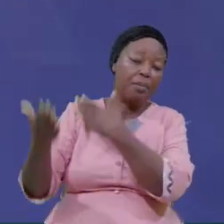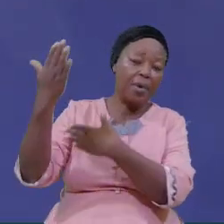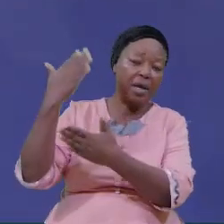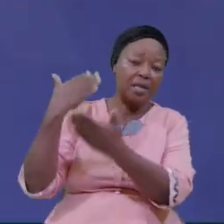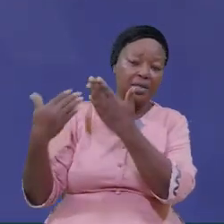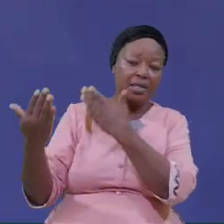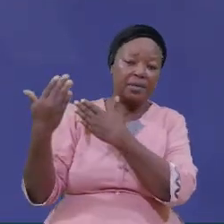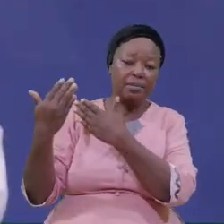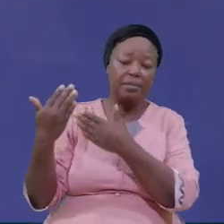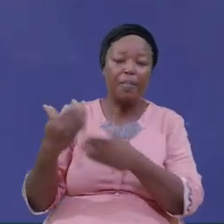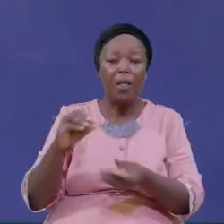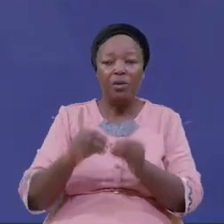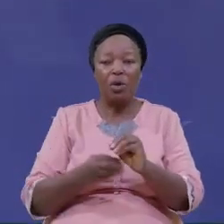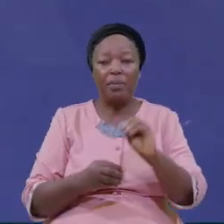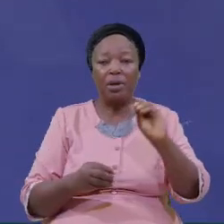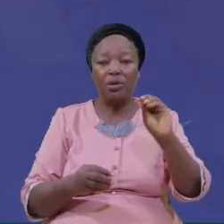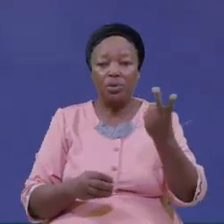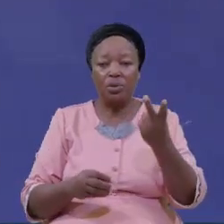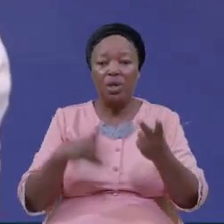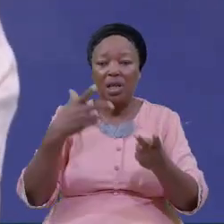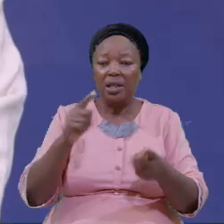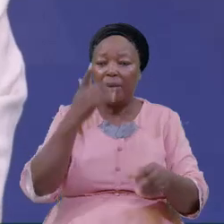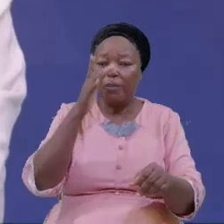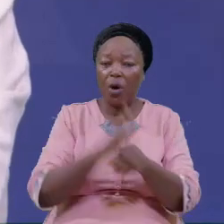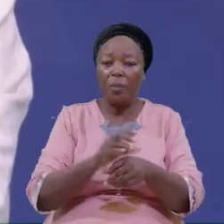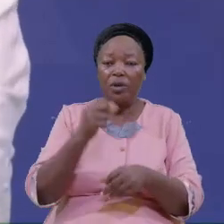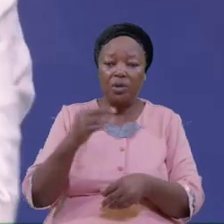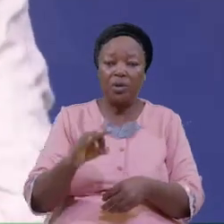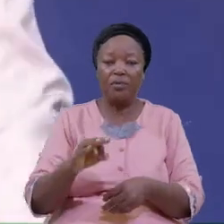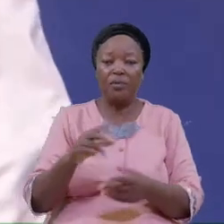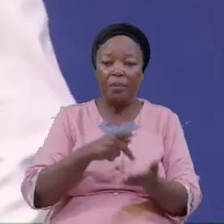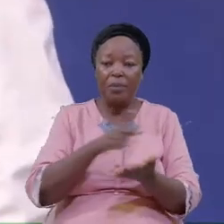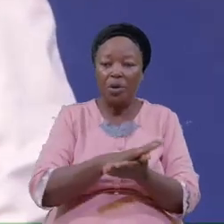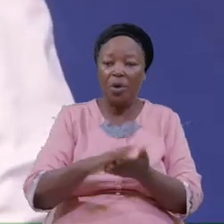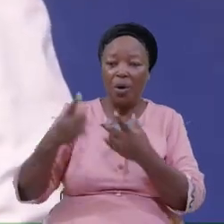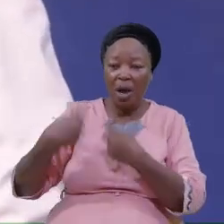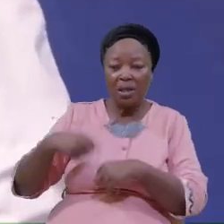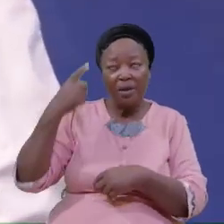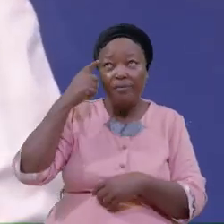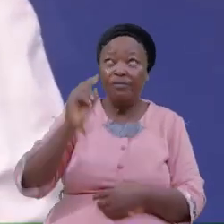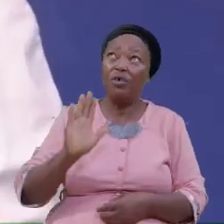Number two, the promise of pure heart for his people.